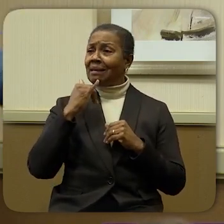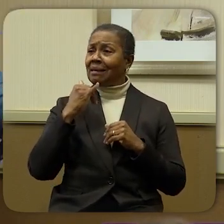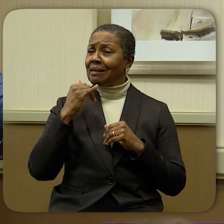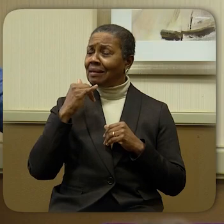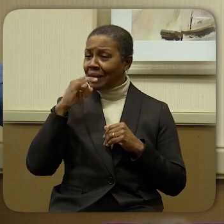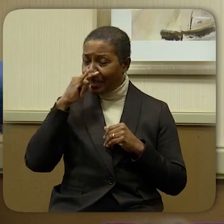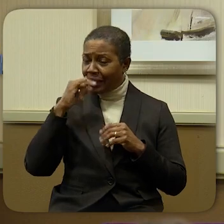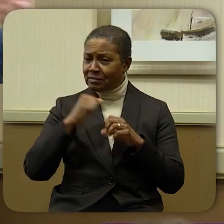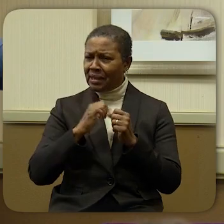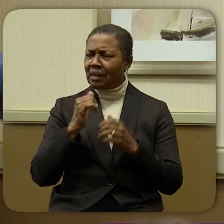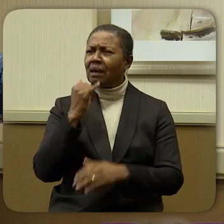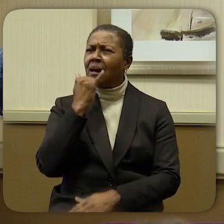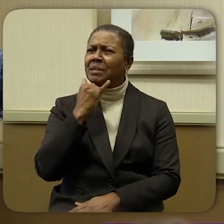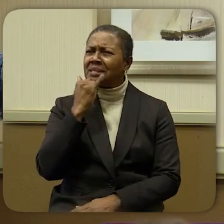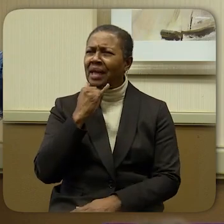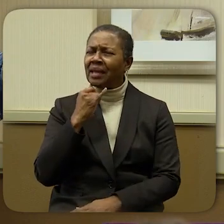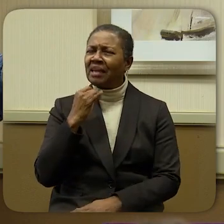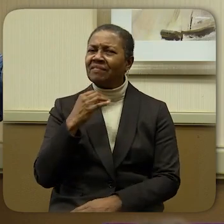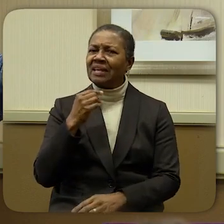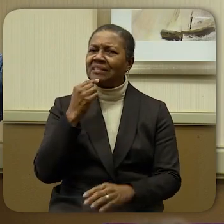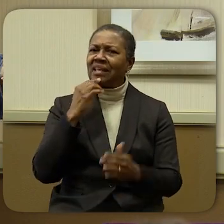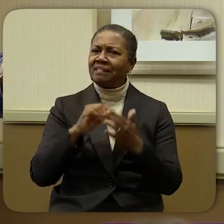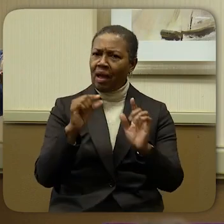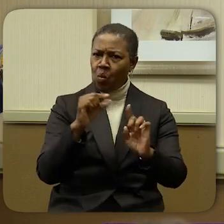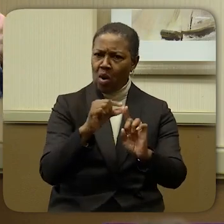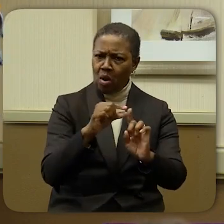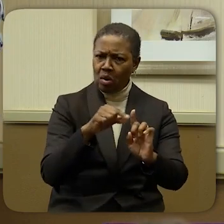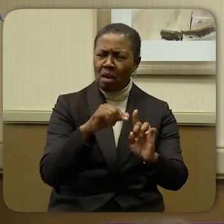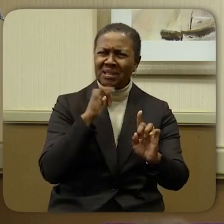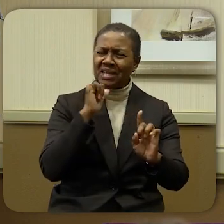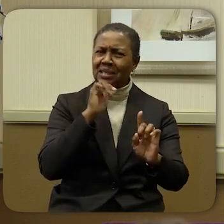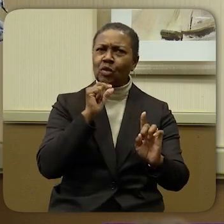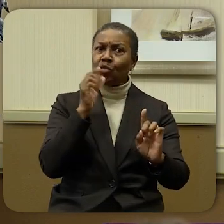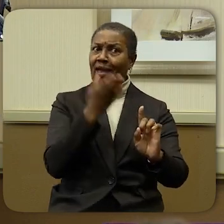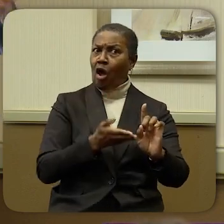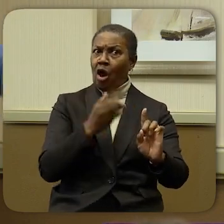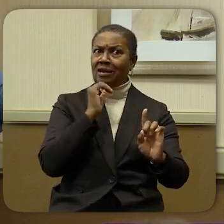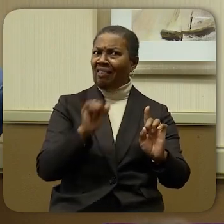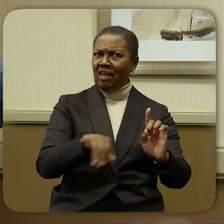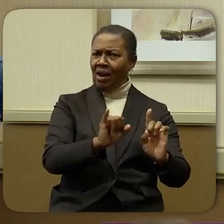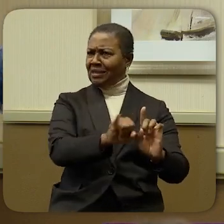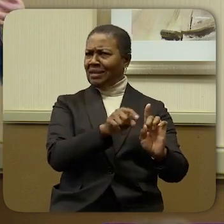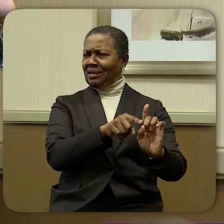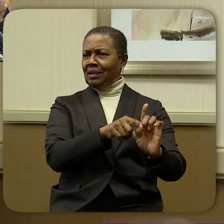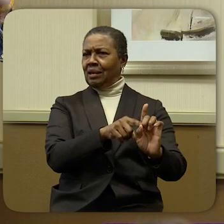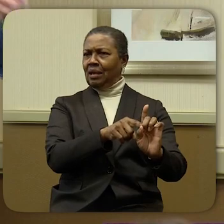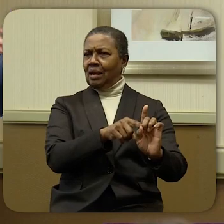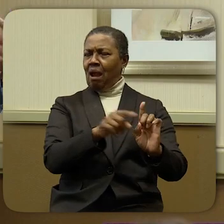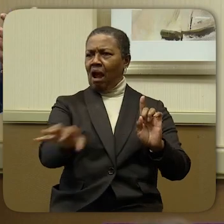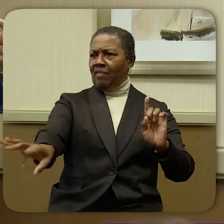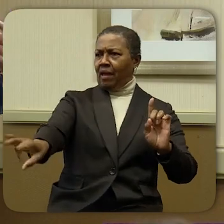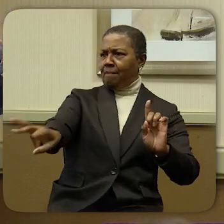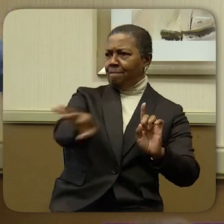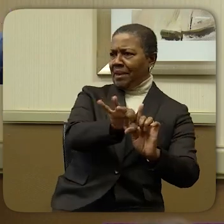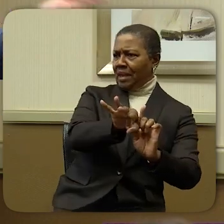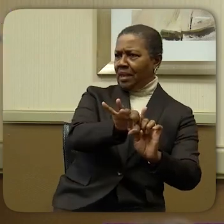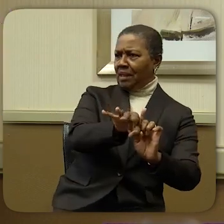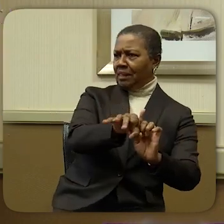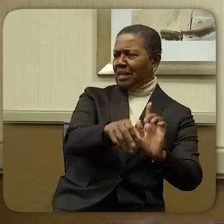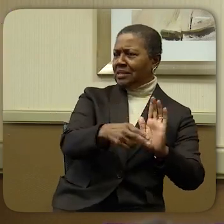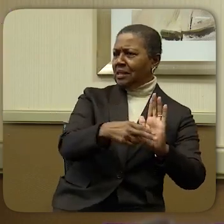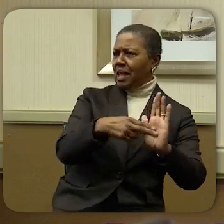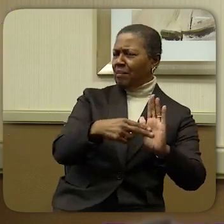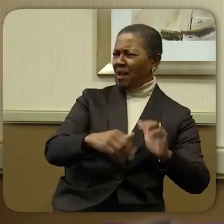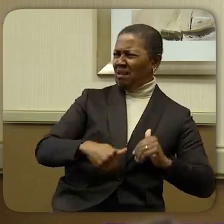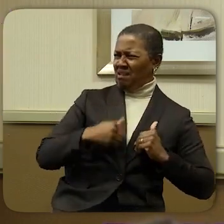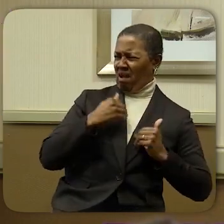if they're saying this word and that's not what their identity is gonna be? And that fear of like, are they picking this label too young, right? And that again